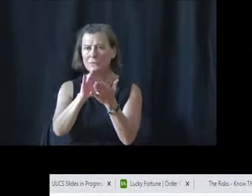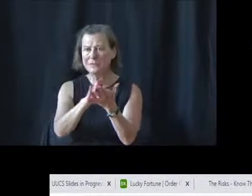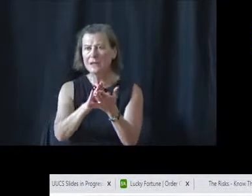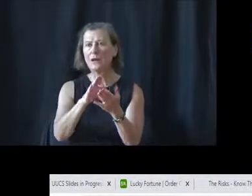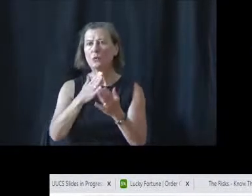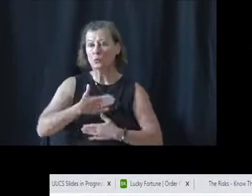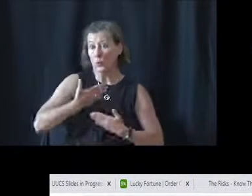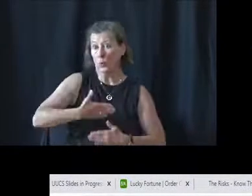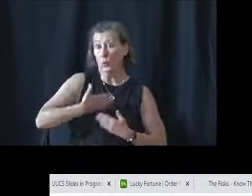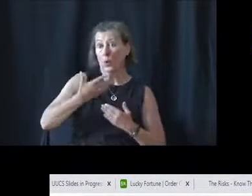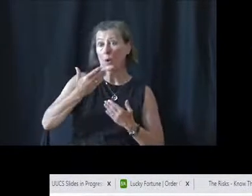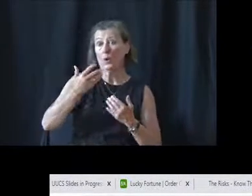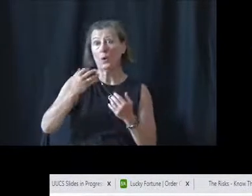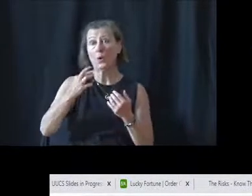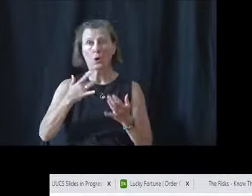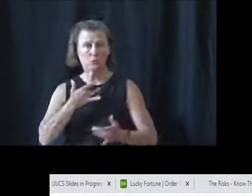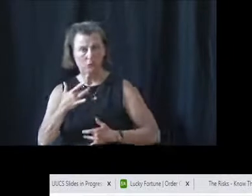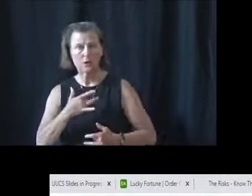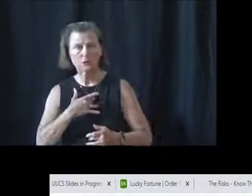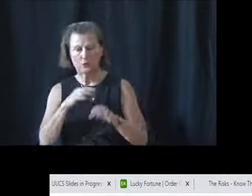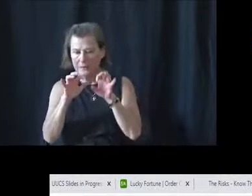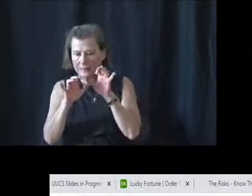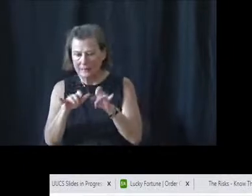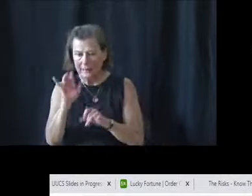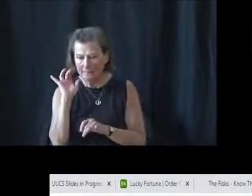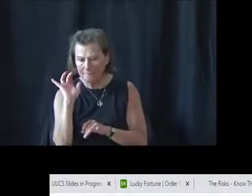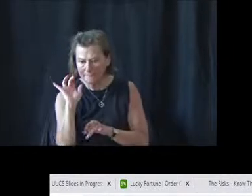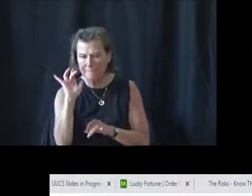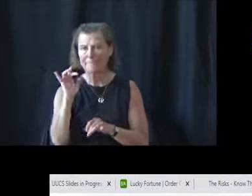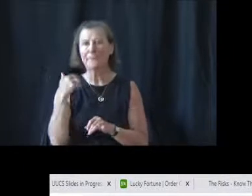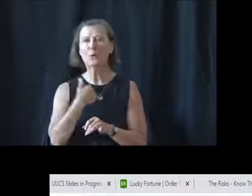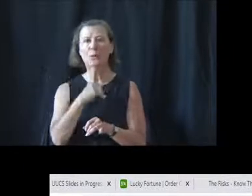type it in, hit submit, and we'll get it.